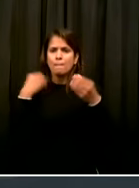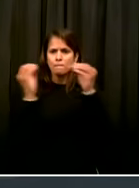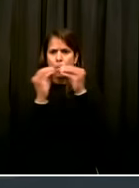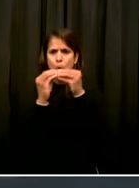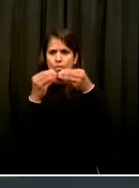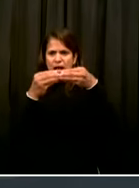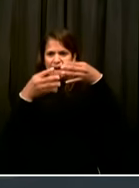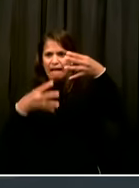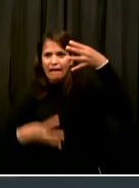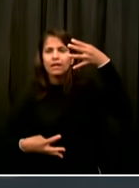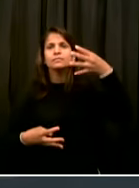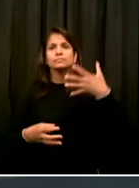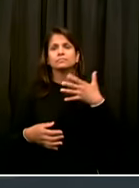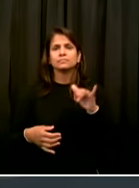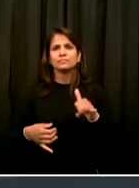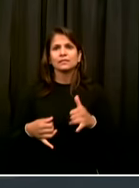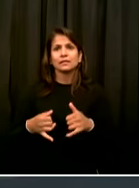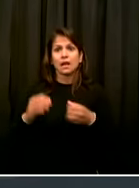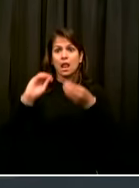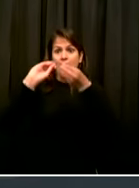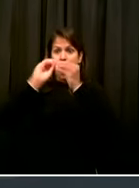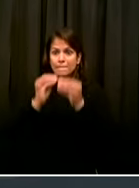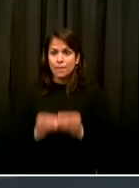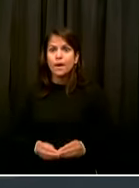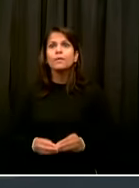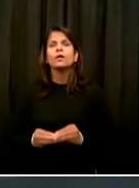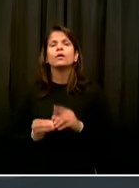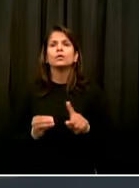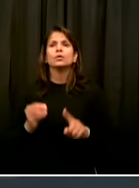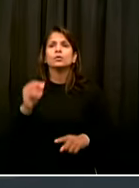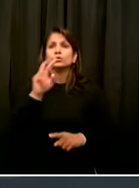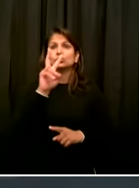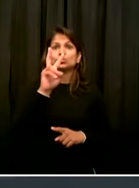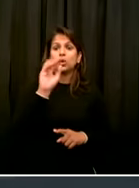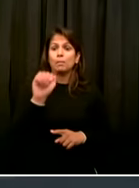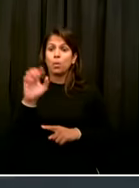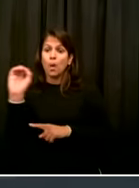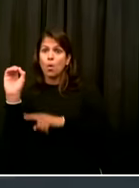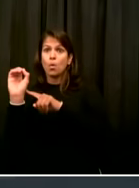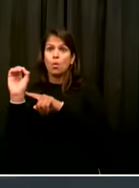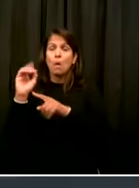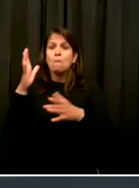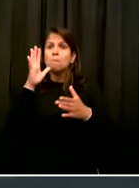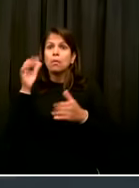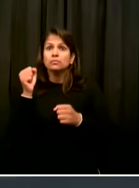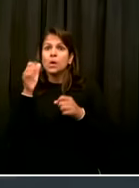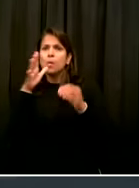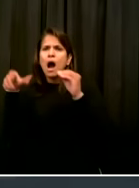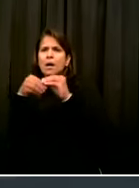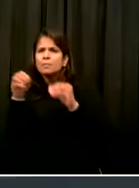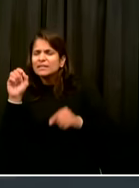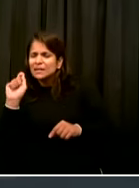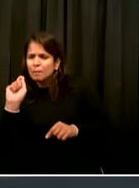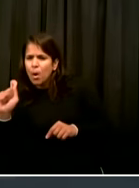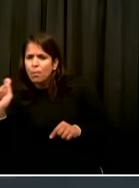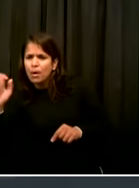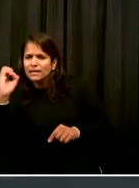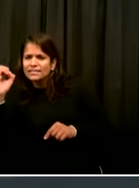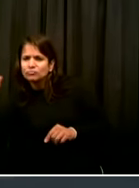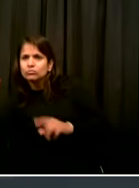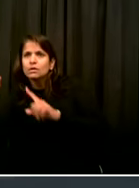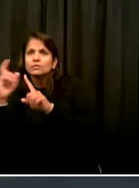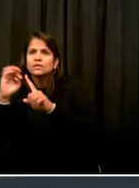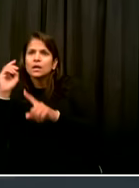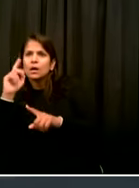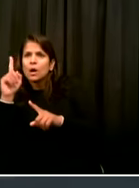as we transitioned to lower levels of disease transmission. The new lower milestone will alert us earlier